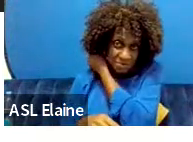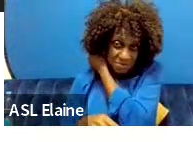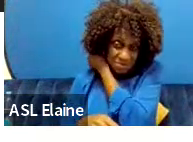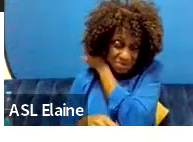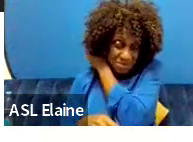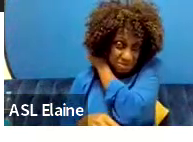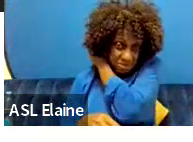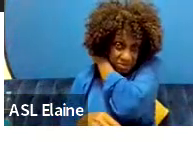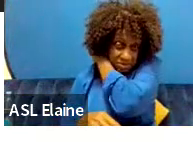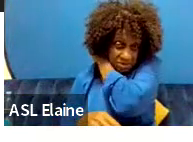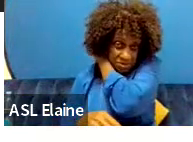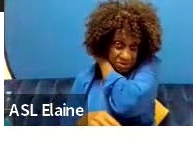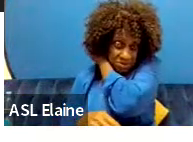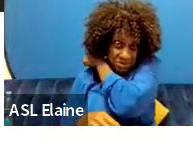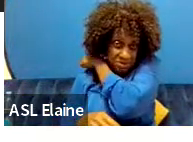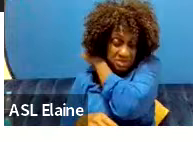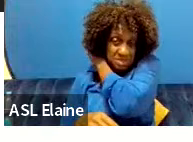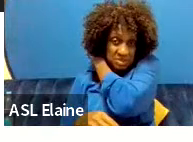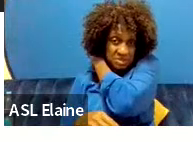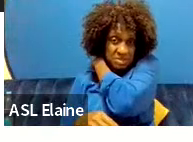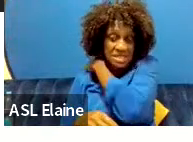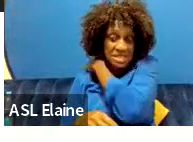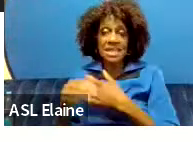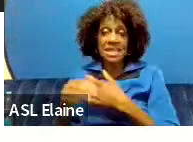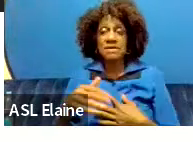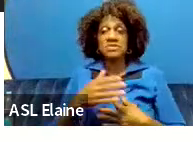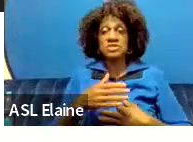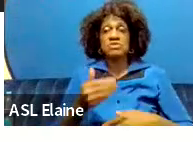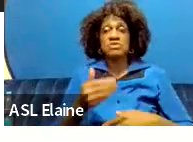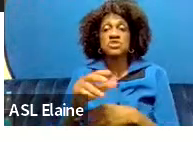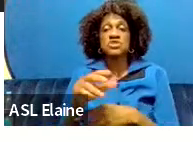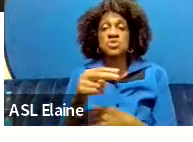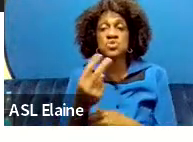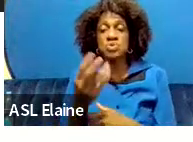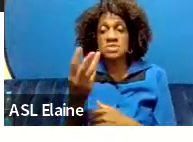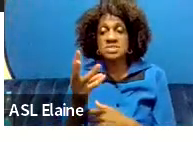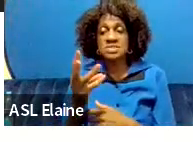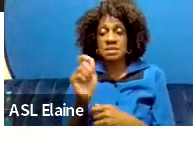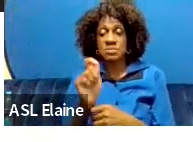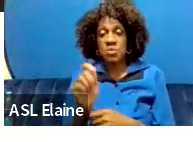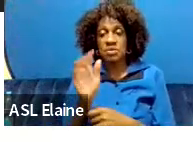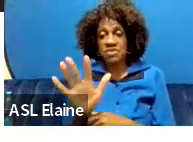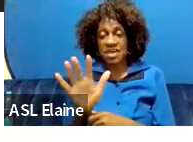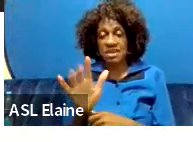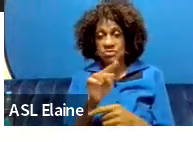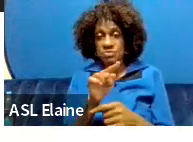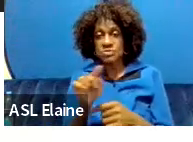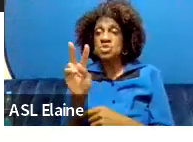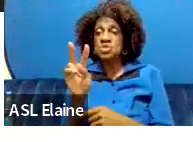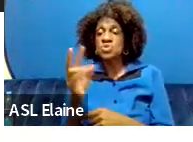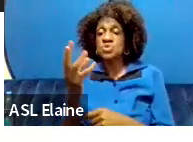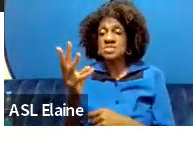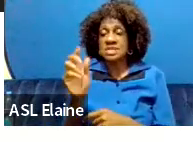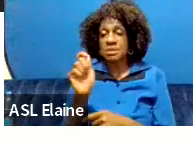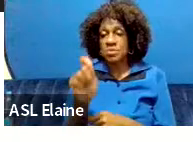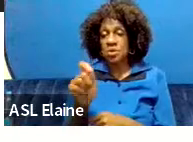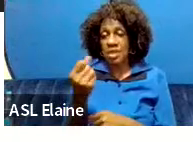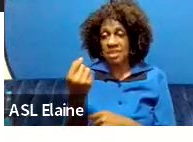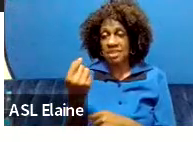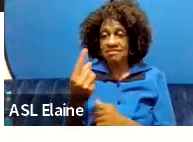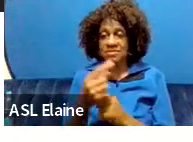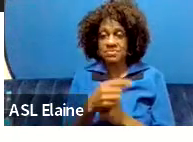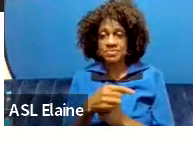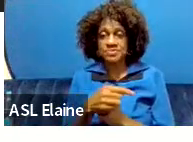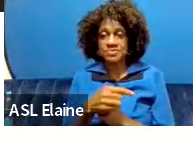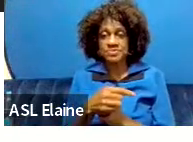accessibility symbols as addressed in the scoping provisions 216.5 through 216.11.